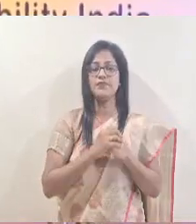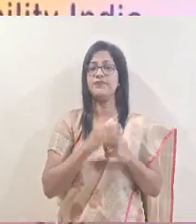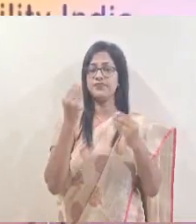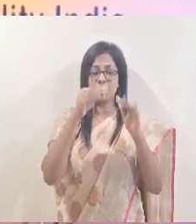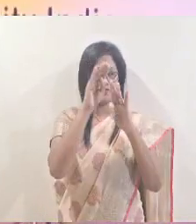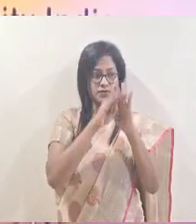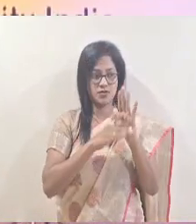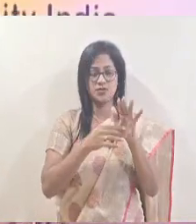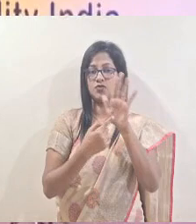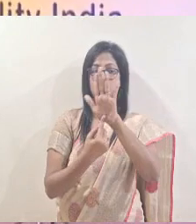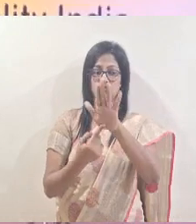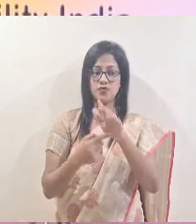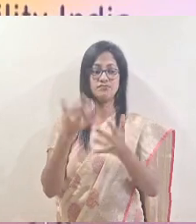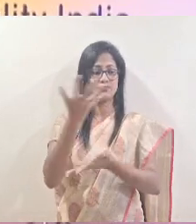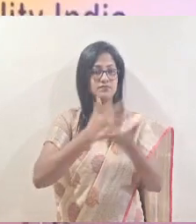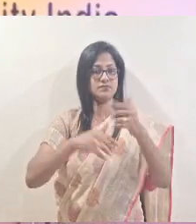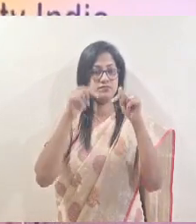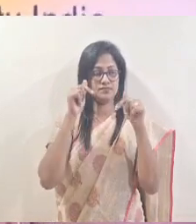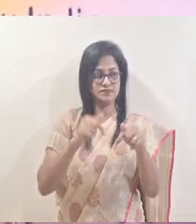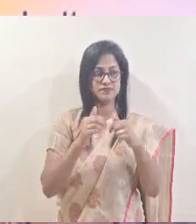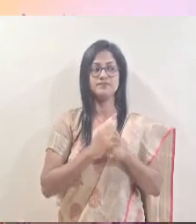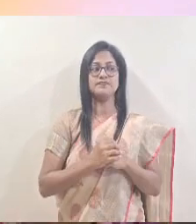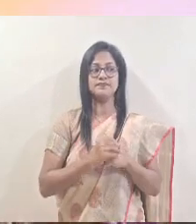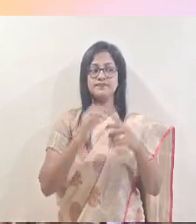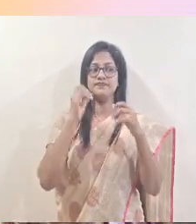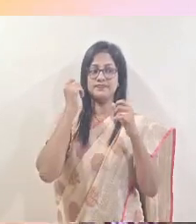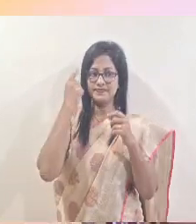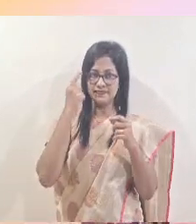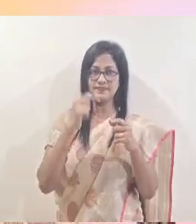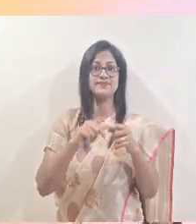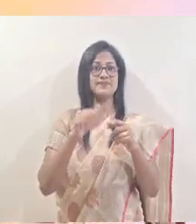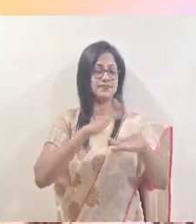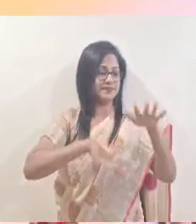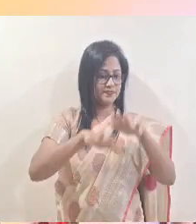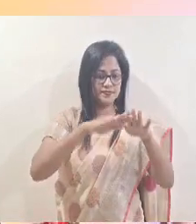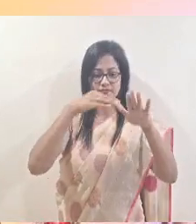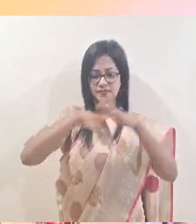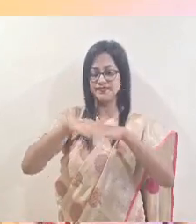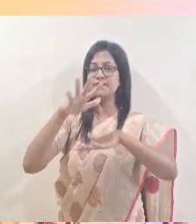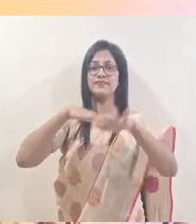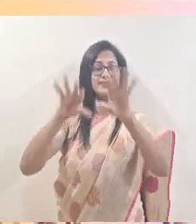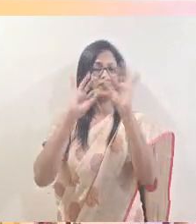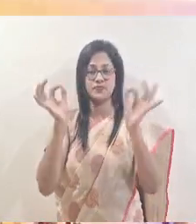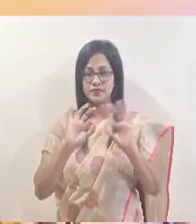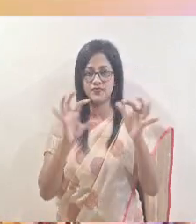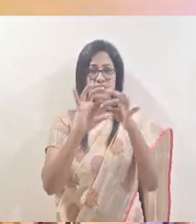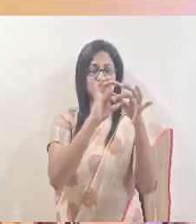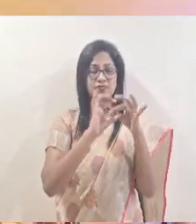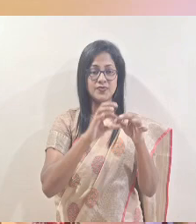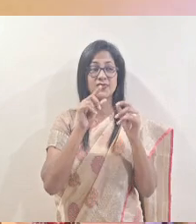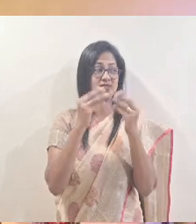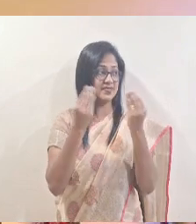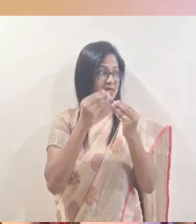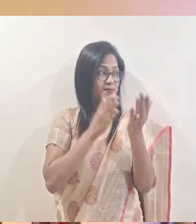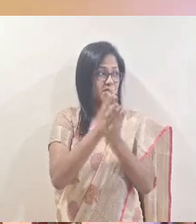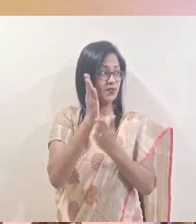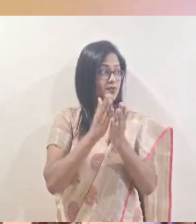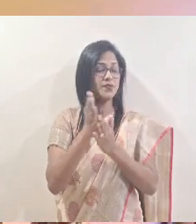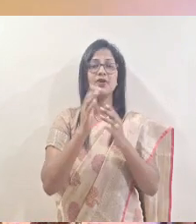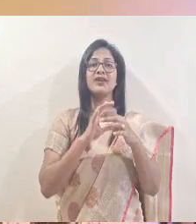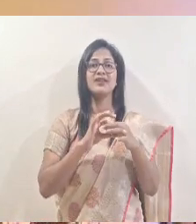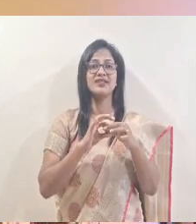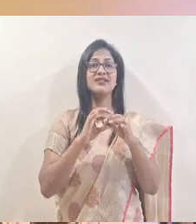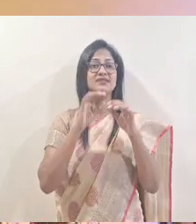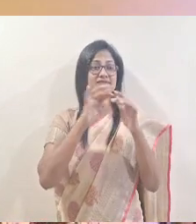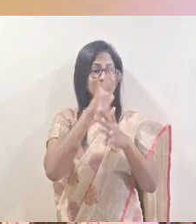these would be some of the contents I would be discussing today, where we would be trying to understand planned versus unplanned networks, and the network analysis measures which had been used in the